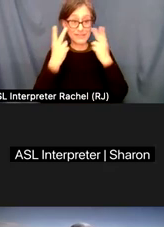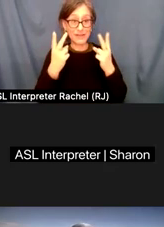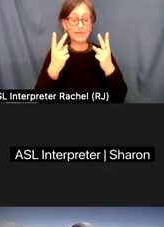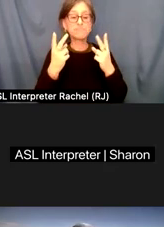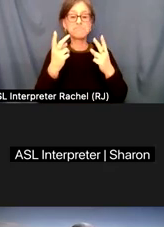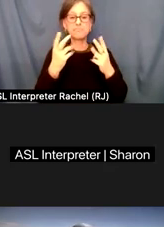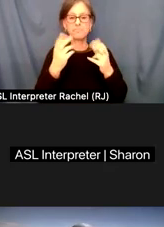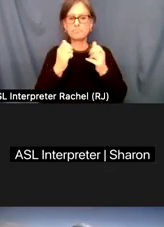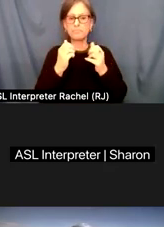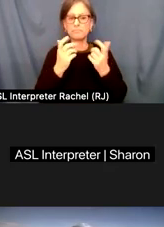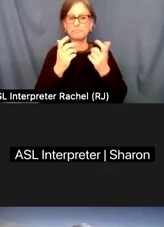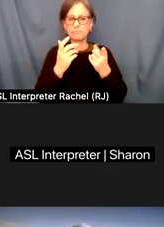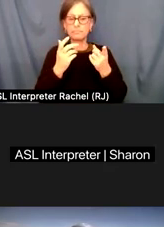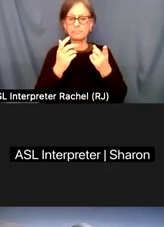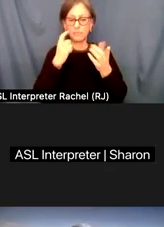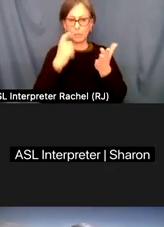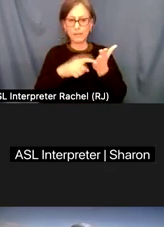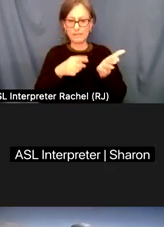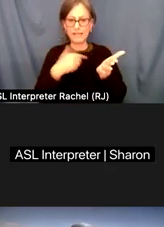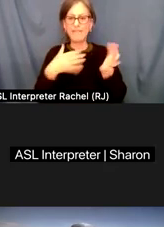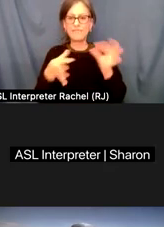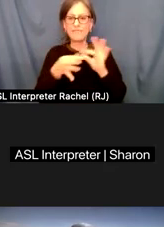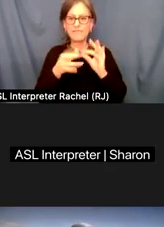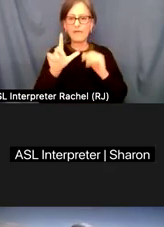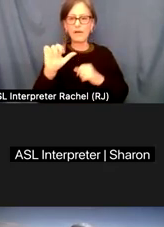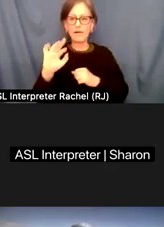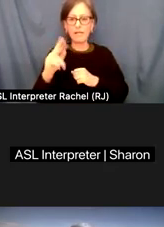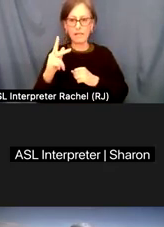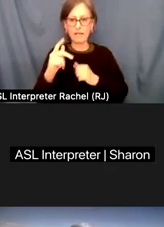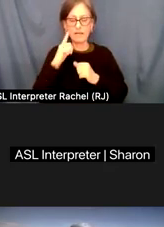that it did include a link to